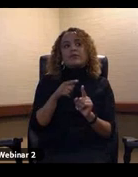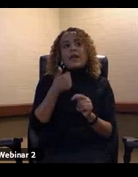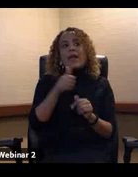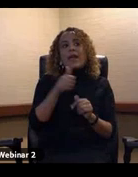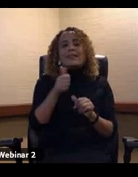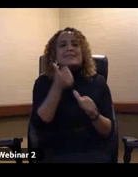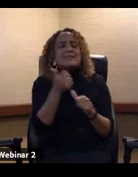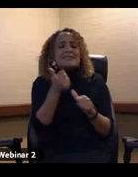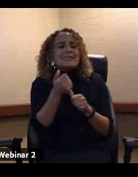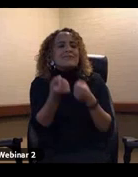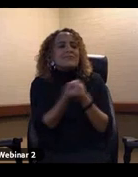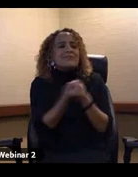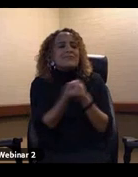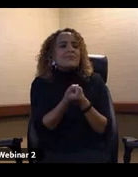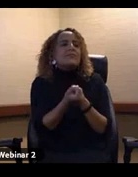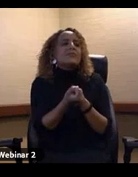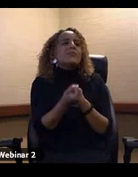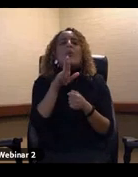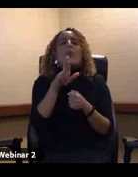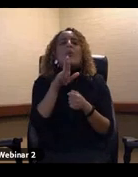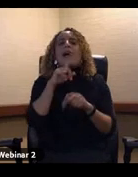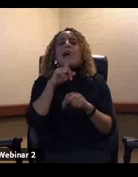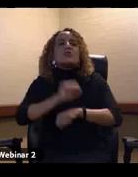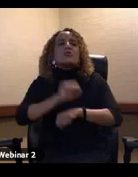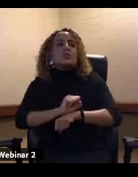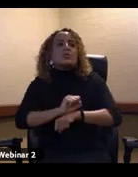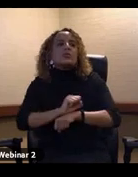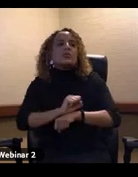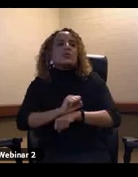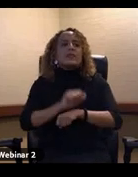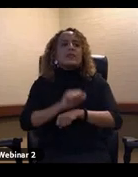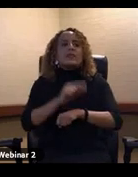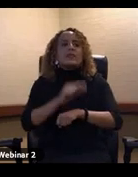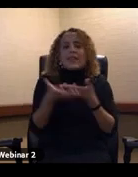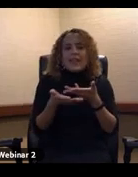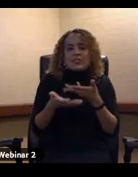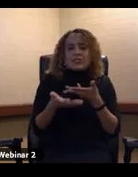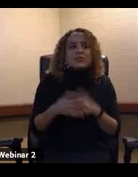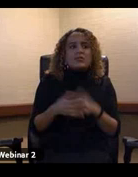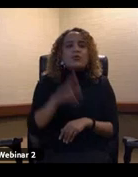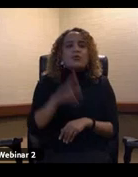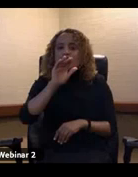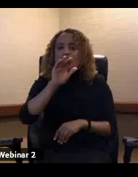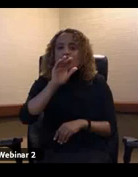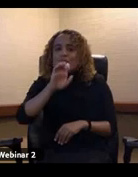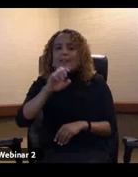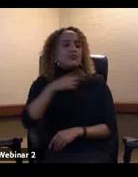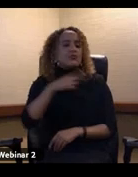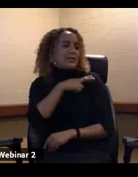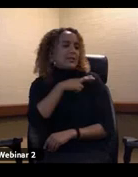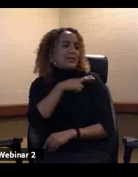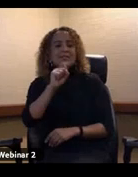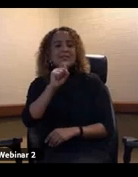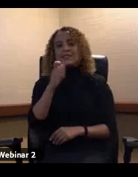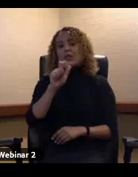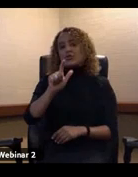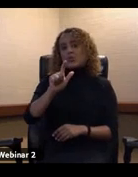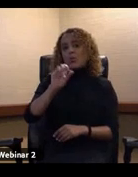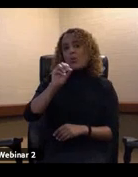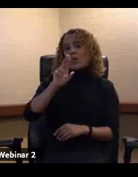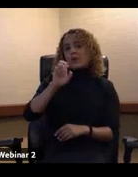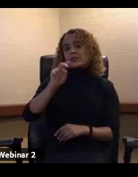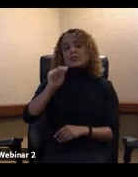based on their actual or perceived sex, age, immigration status, race, religion, sexual